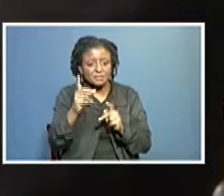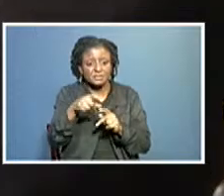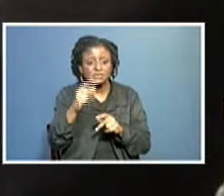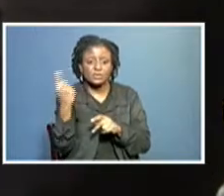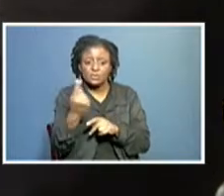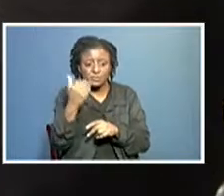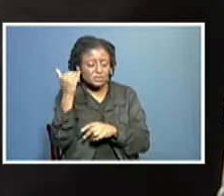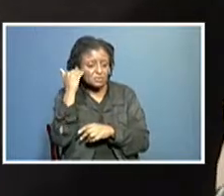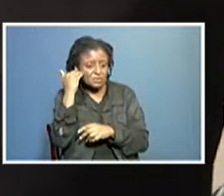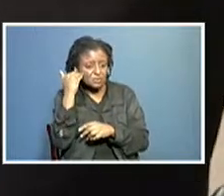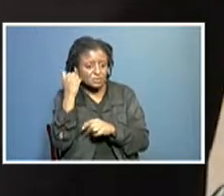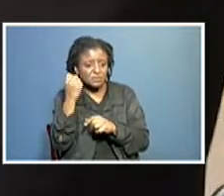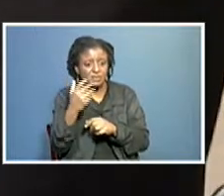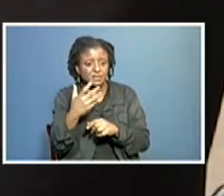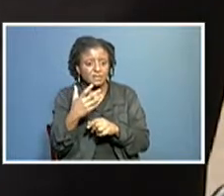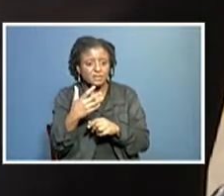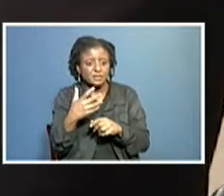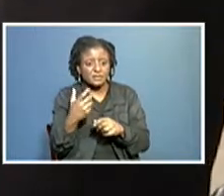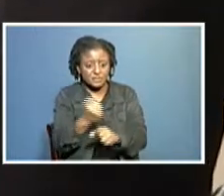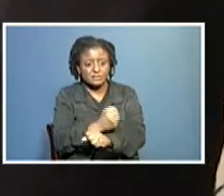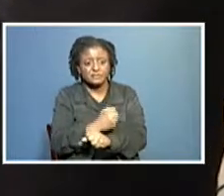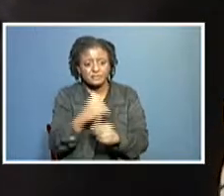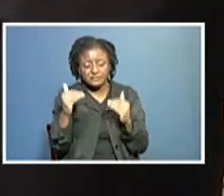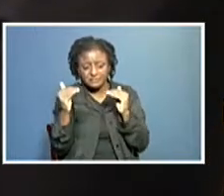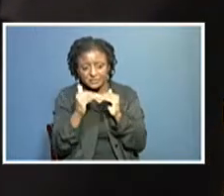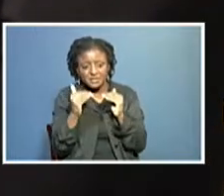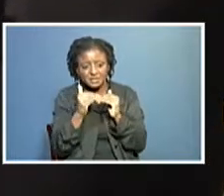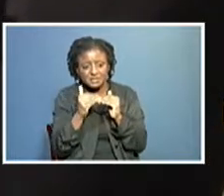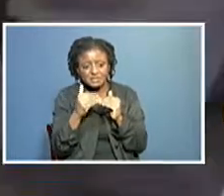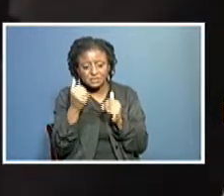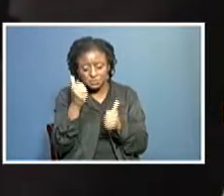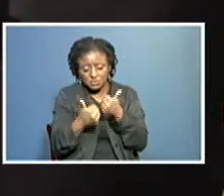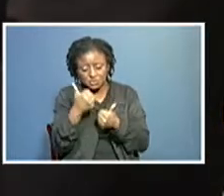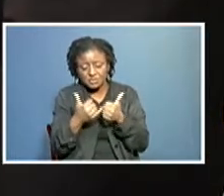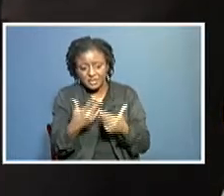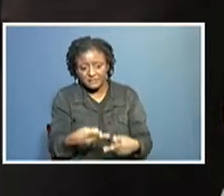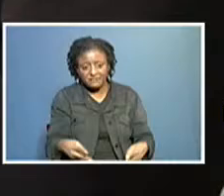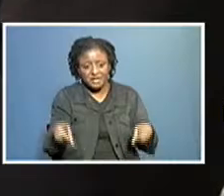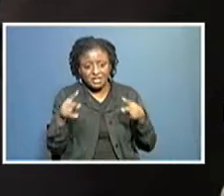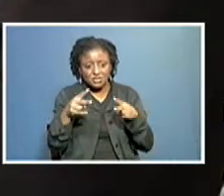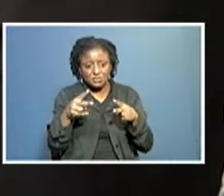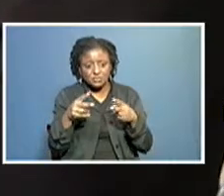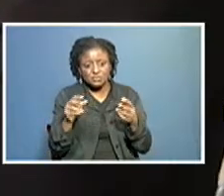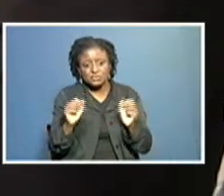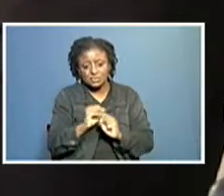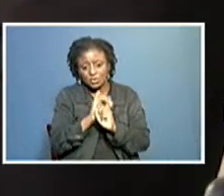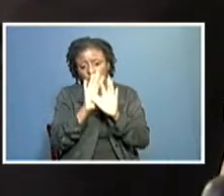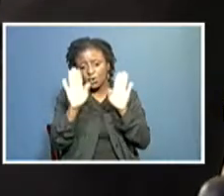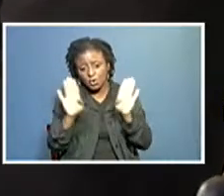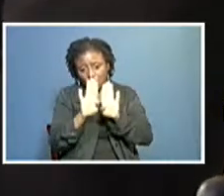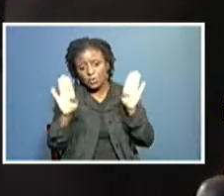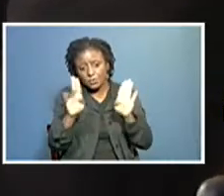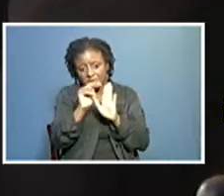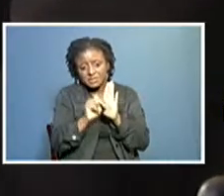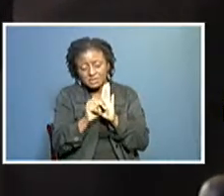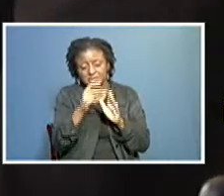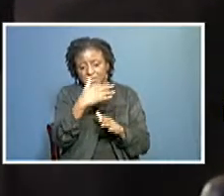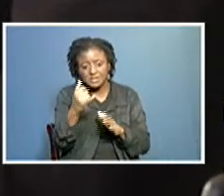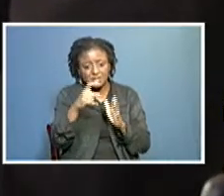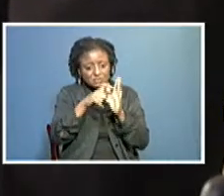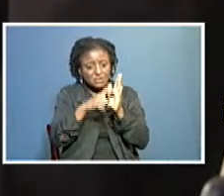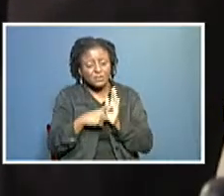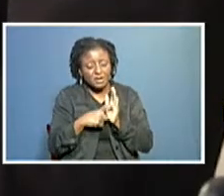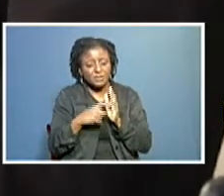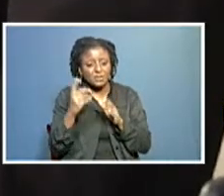they value, the accountability which they need, and the transparency which is required will always be part and parcel